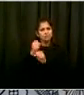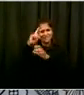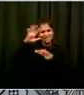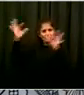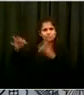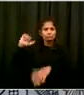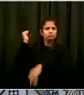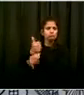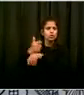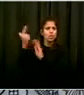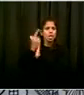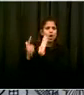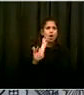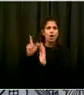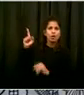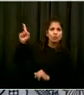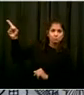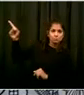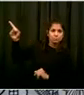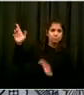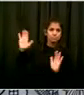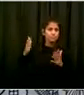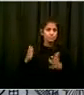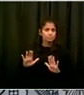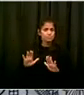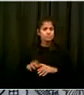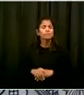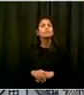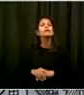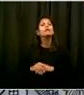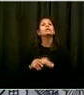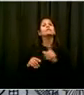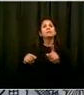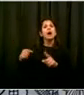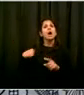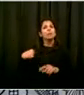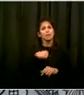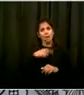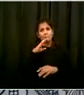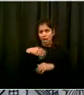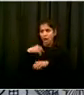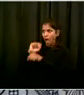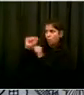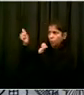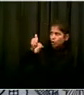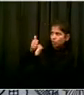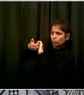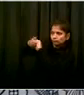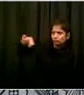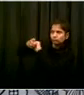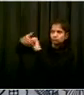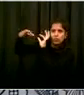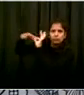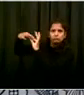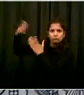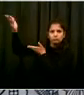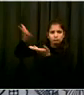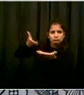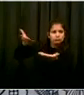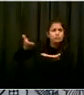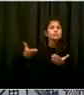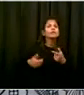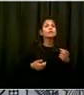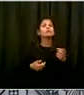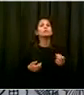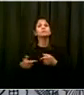the basis of what the state decided, not only for here, but for other parts of the state as well. I think it's important that the state acted,